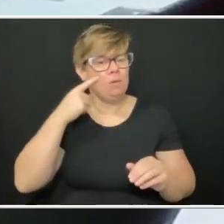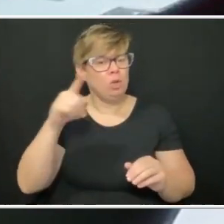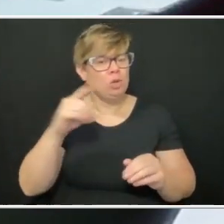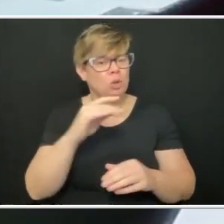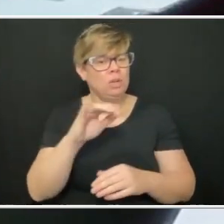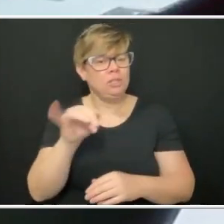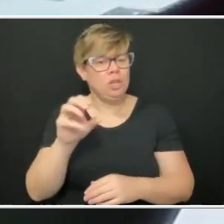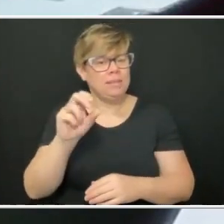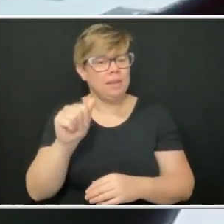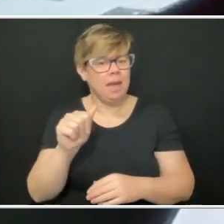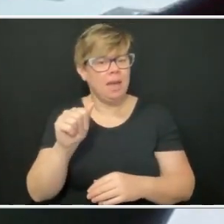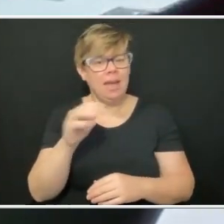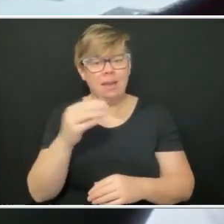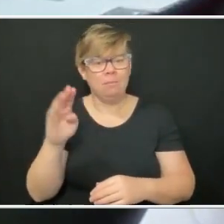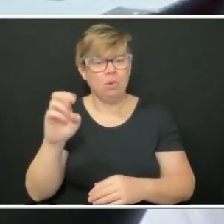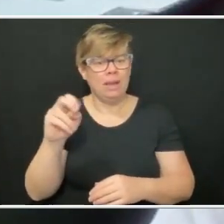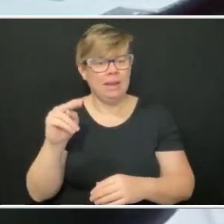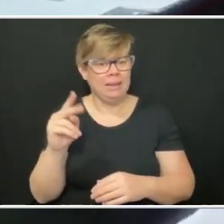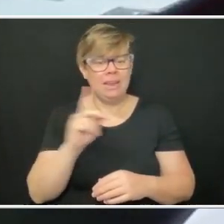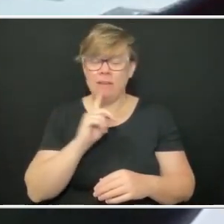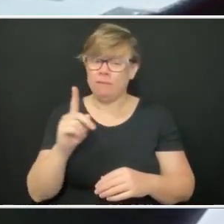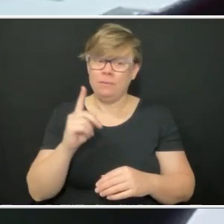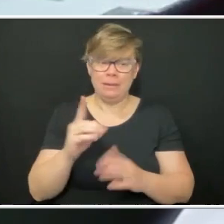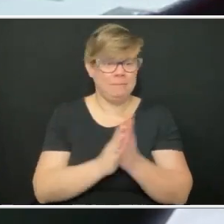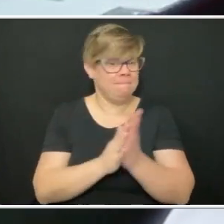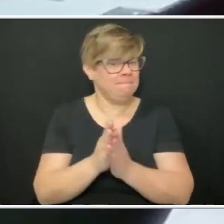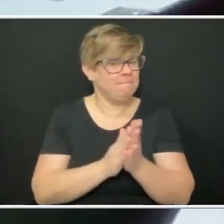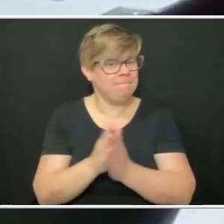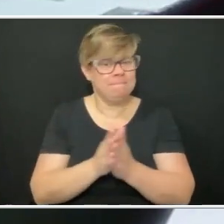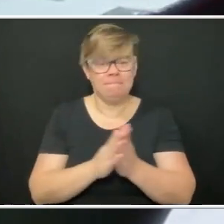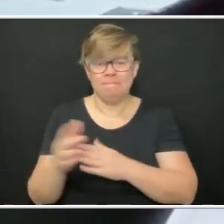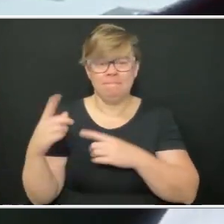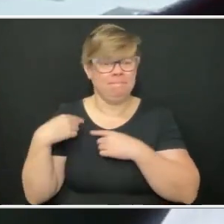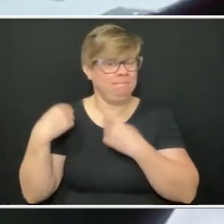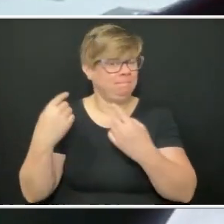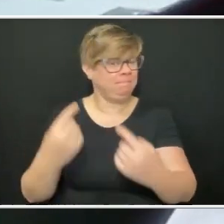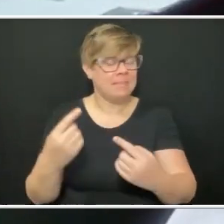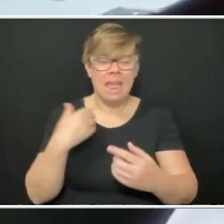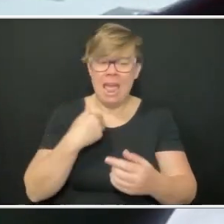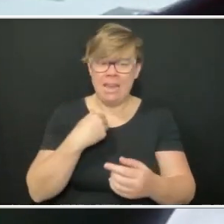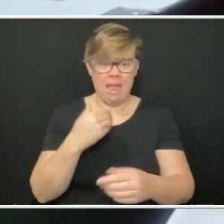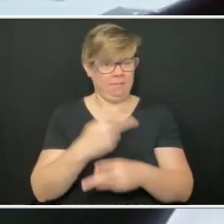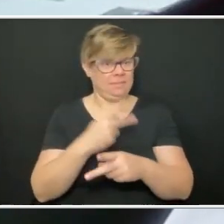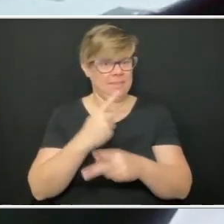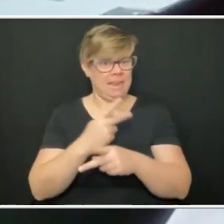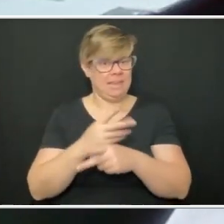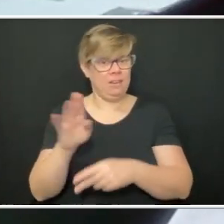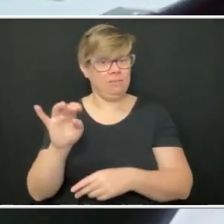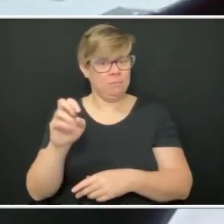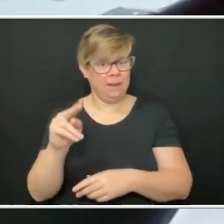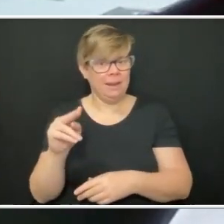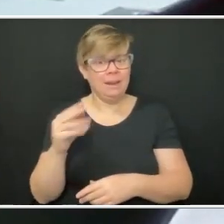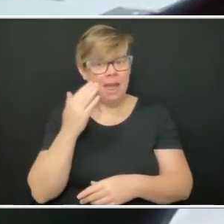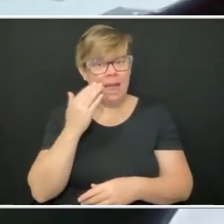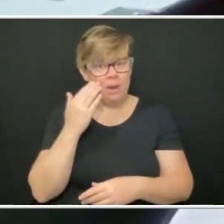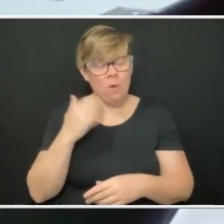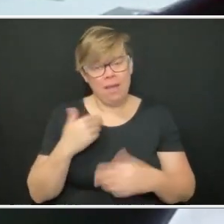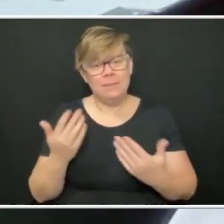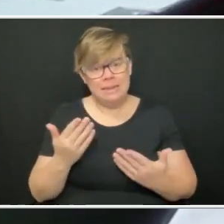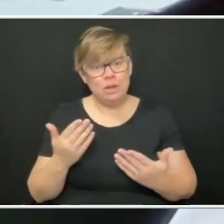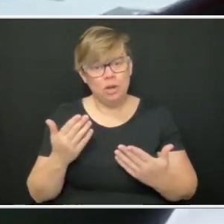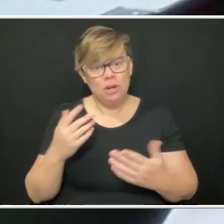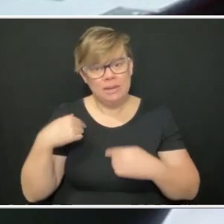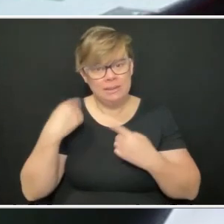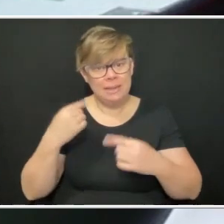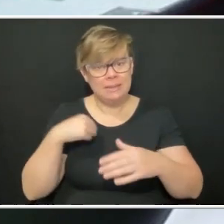and Brendon, that we've come so far, and I've had a chance to take care of Brendon as well, even though I haven't been here since